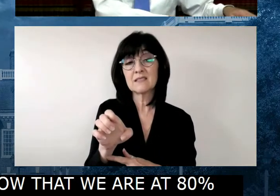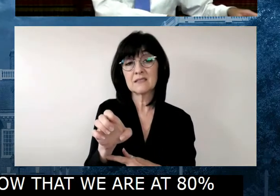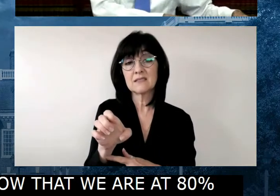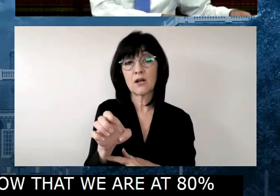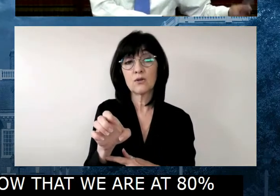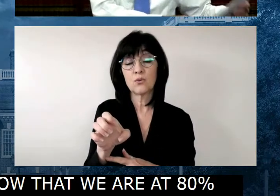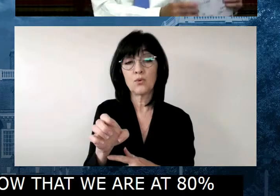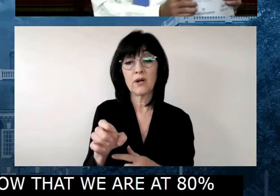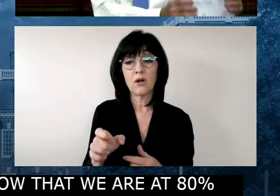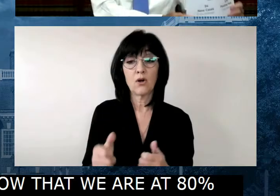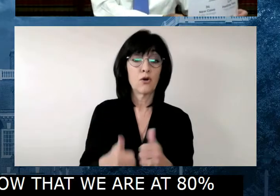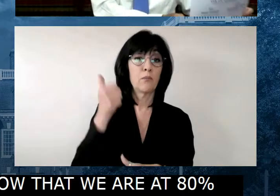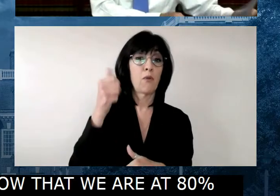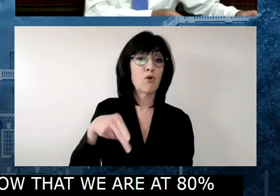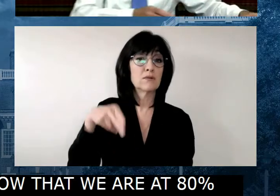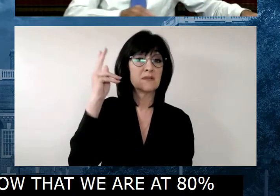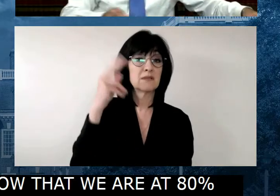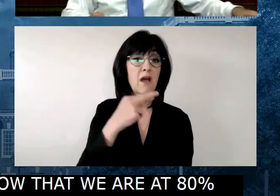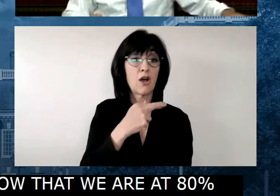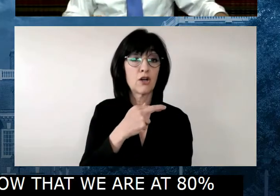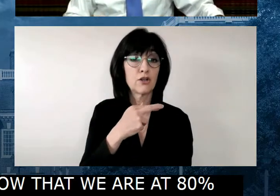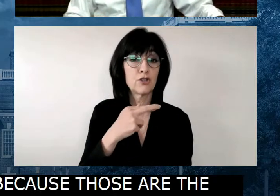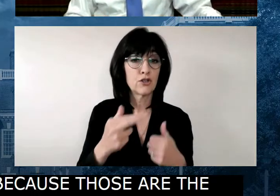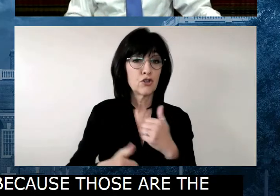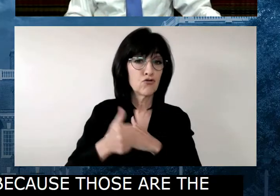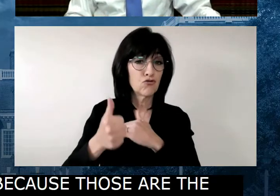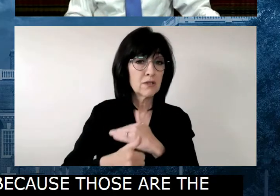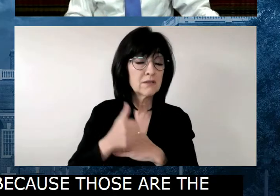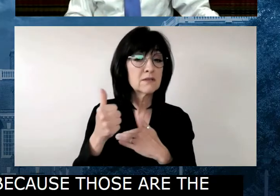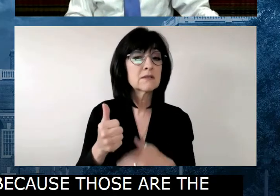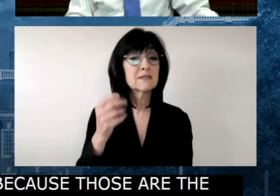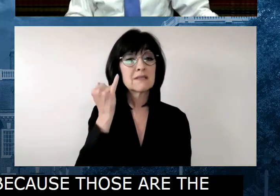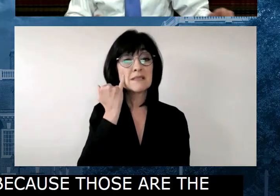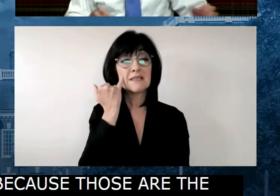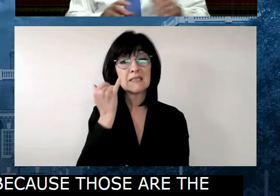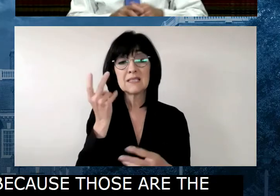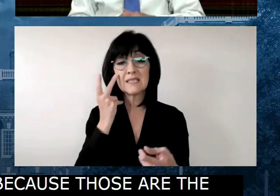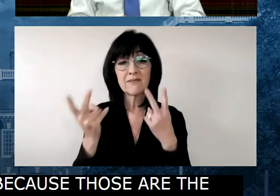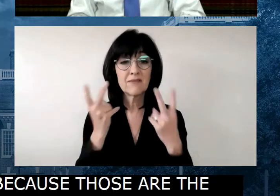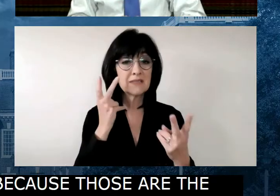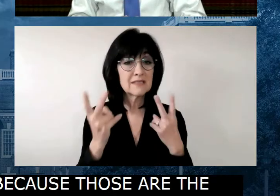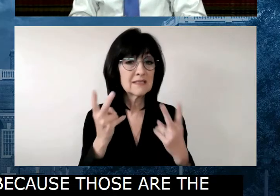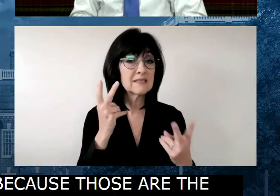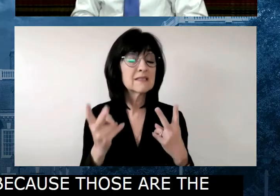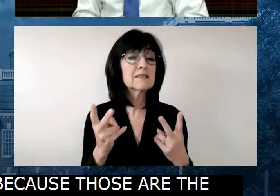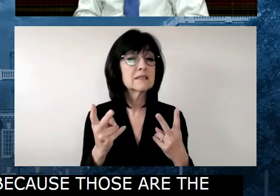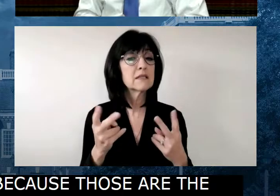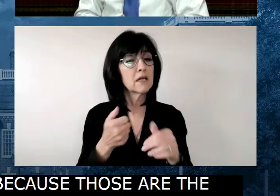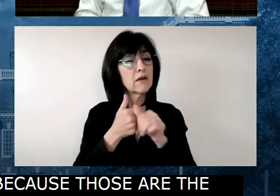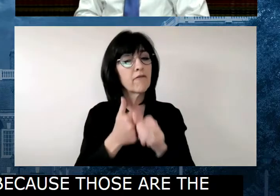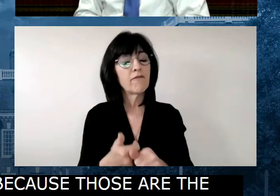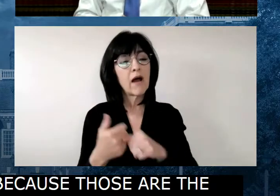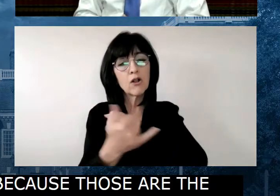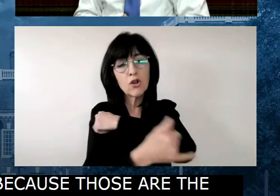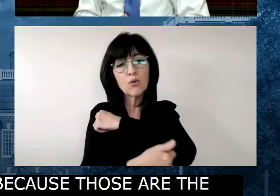look at vaccinations a different way by county and using 16 and over as